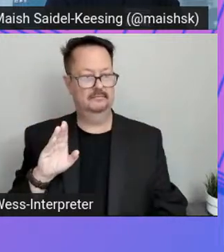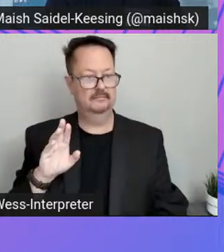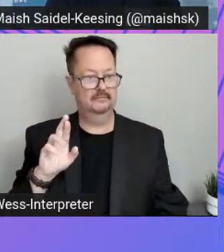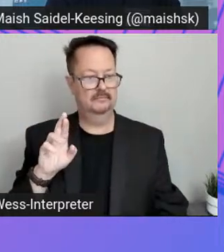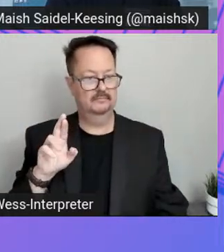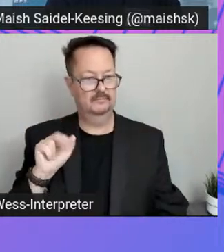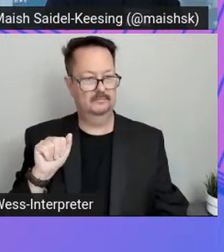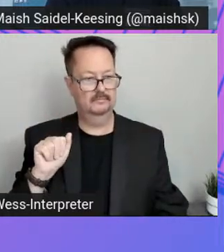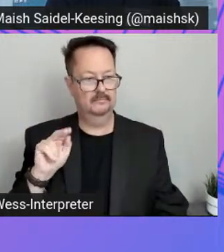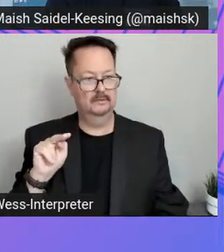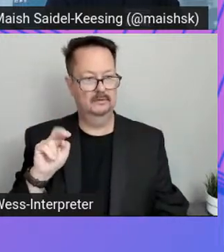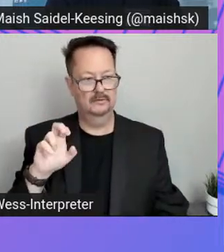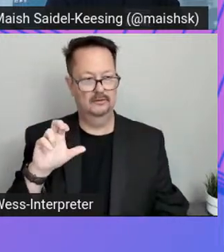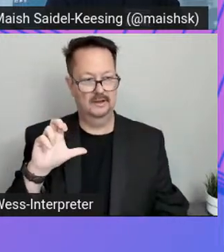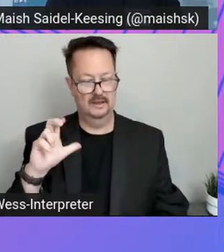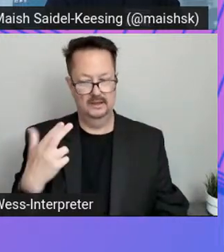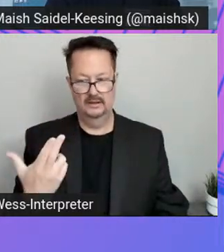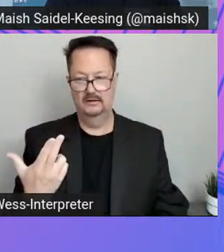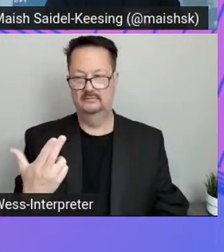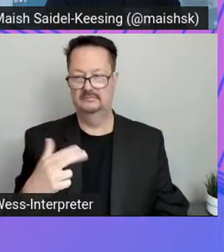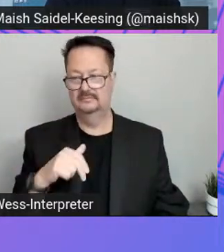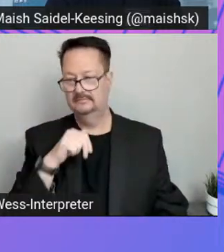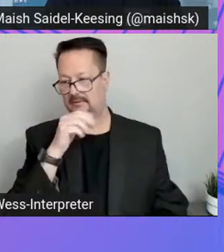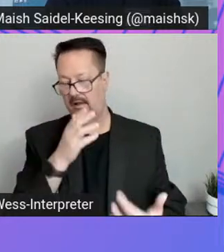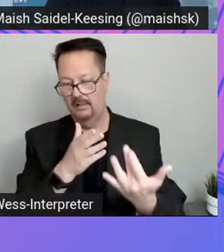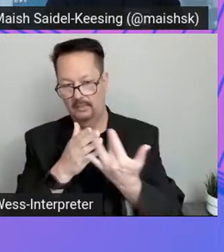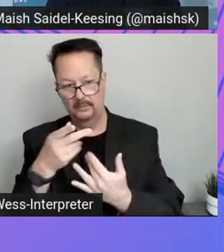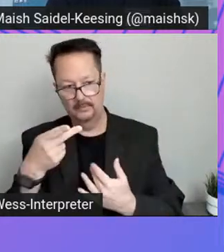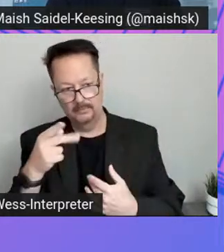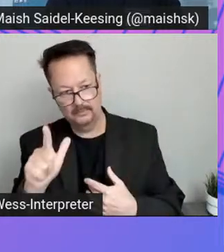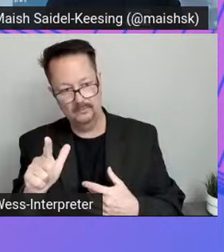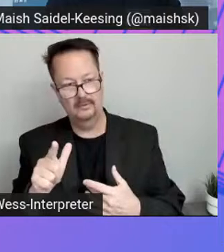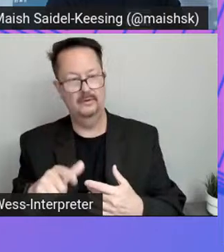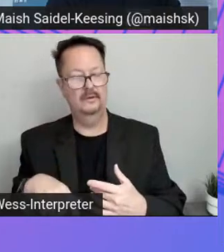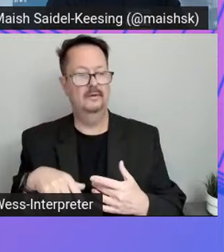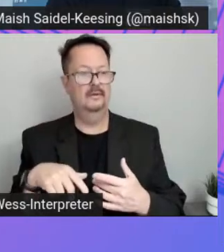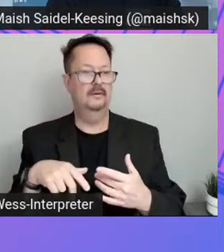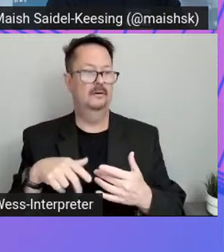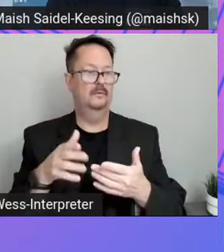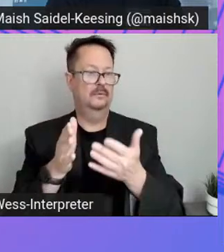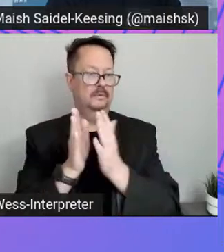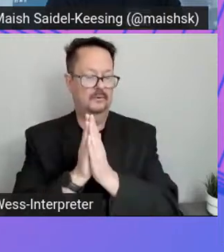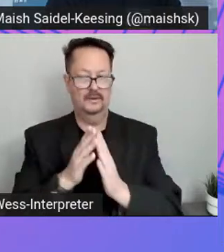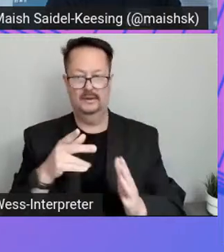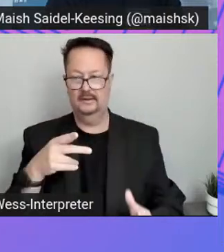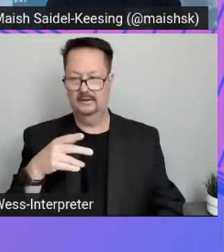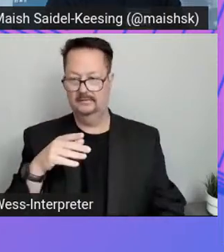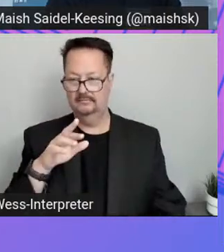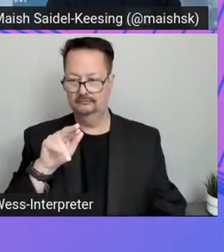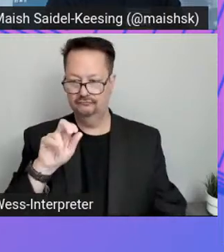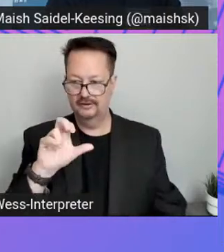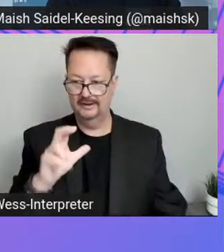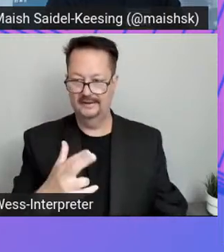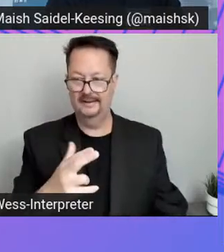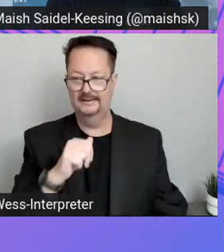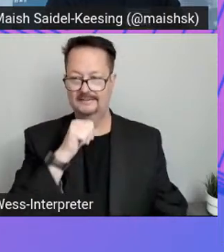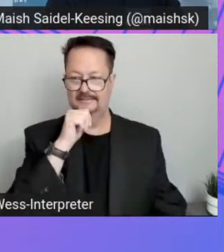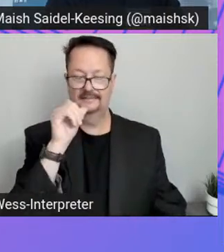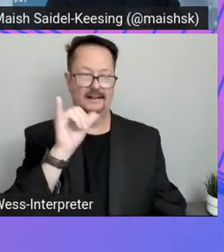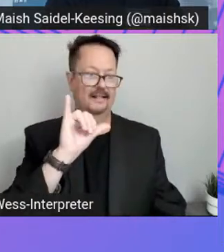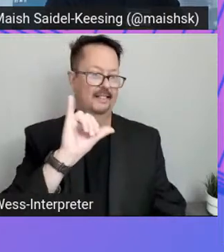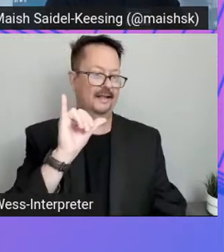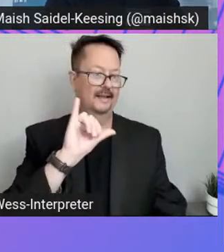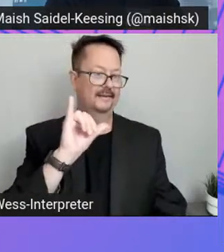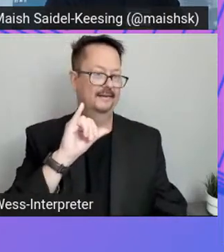each of those environments is not through pull requests or branches or anything like that. It's not like a GitOps model where we're